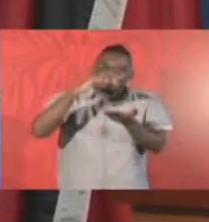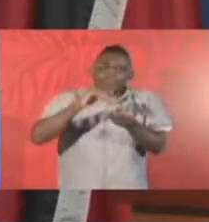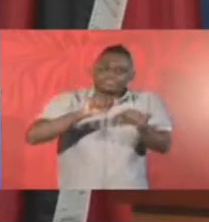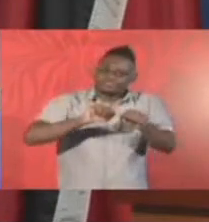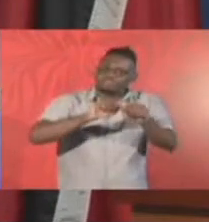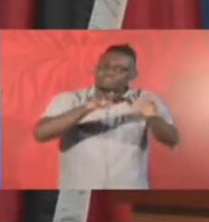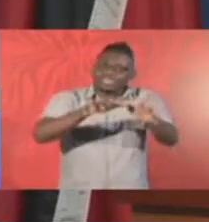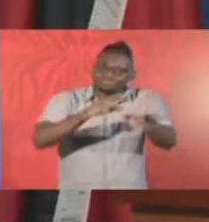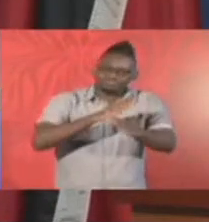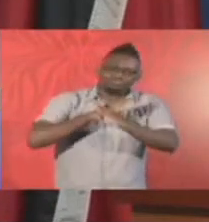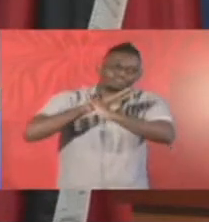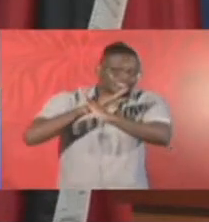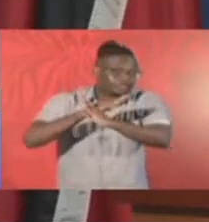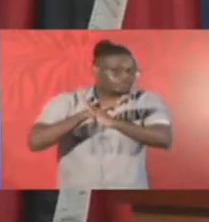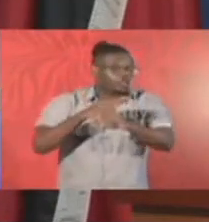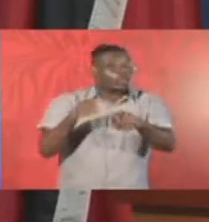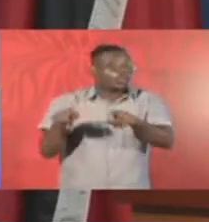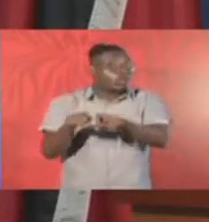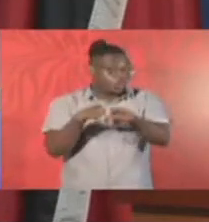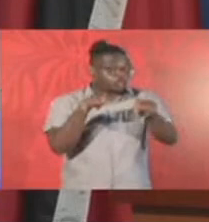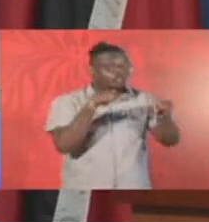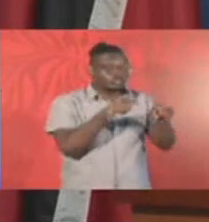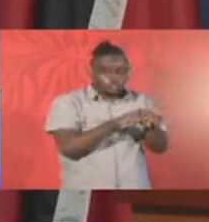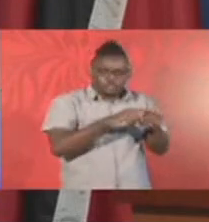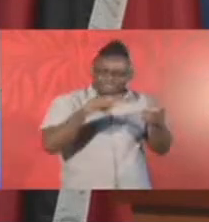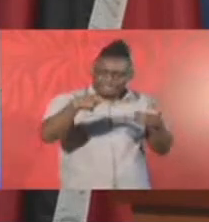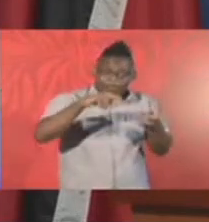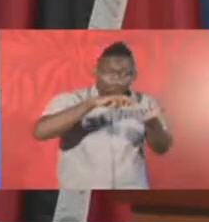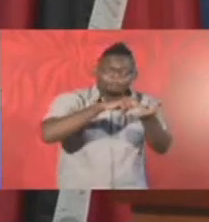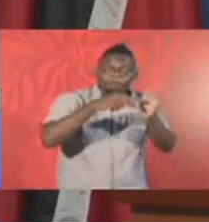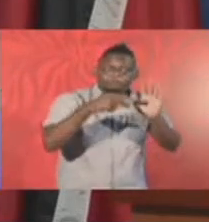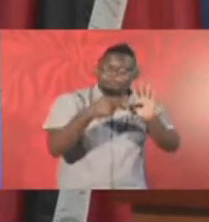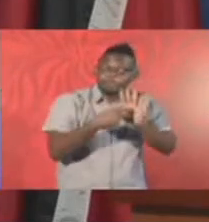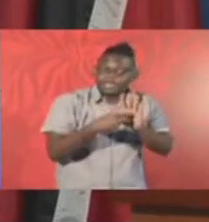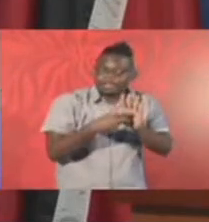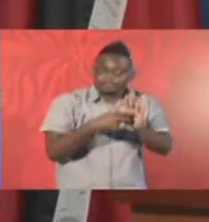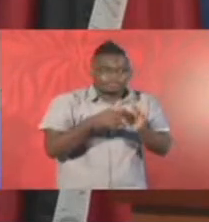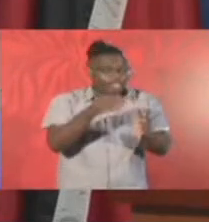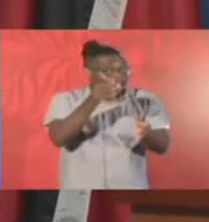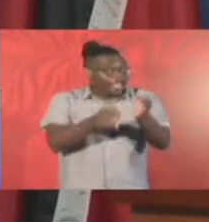the severity of illness when it presents itself.